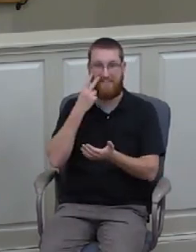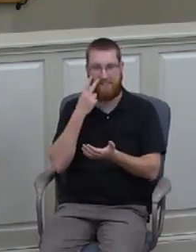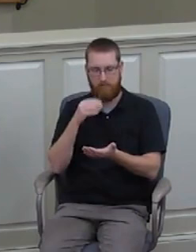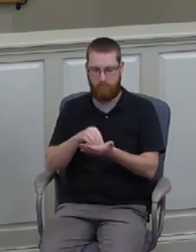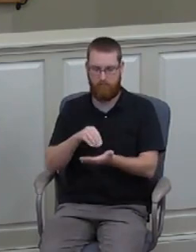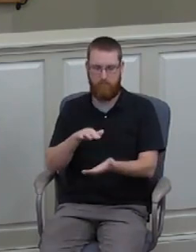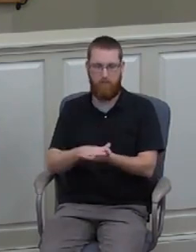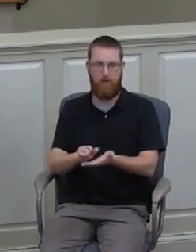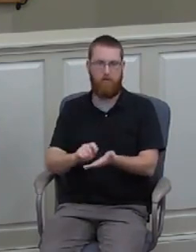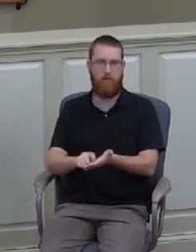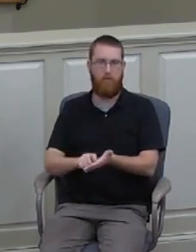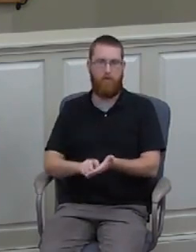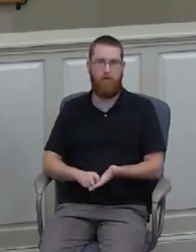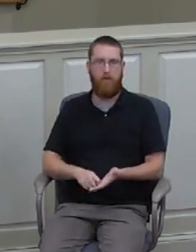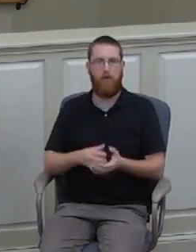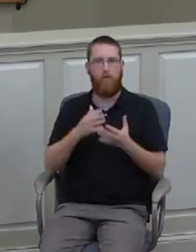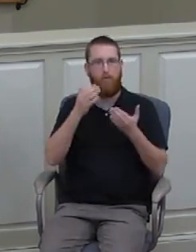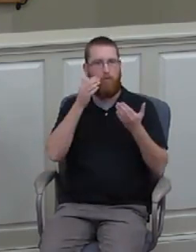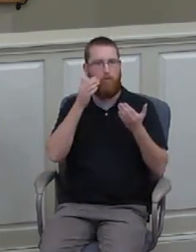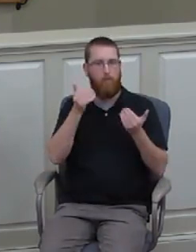to a good agreement with fiscal court.